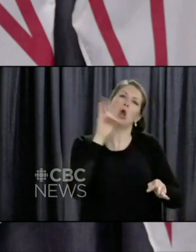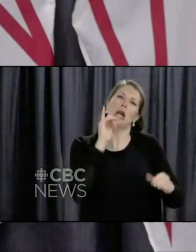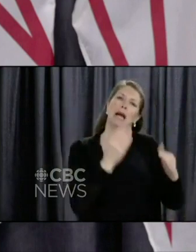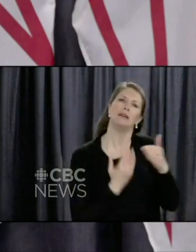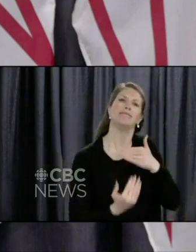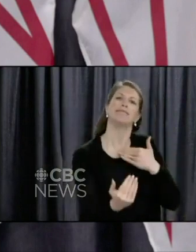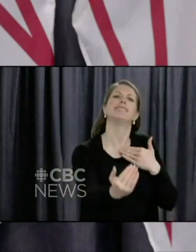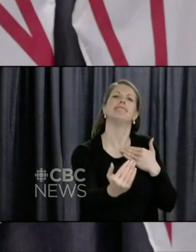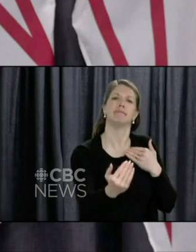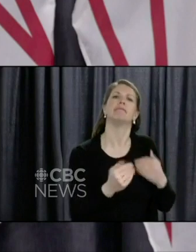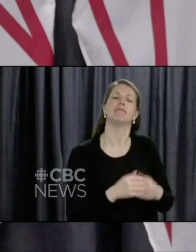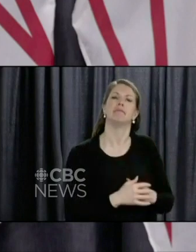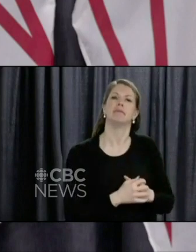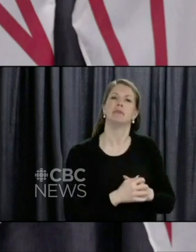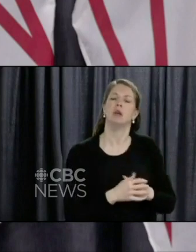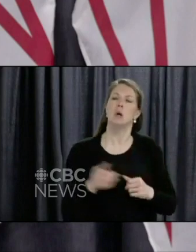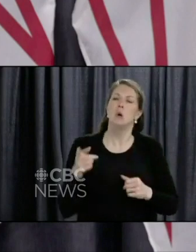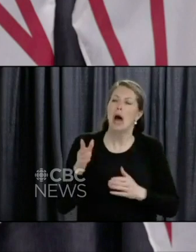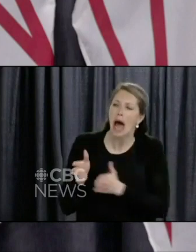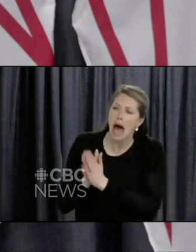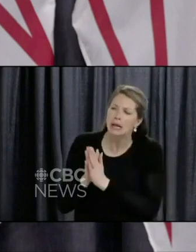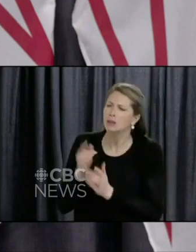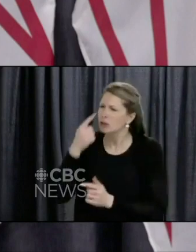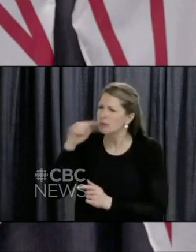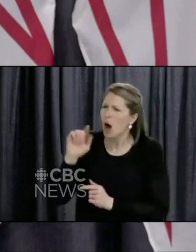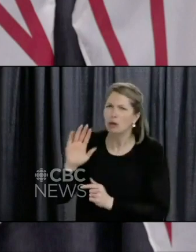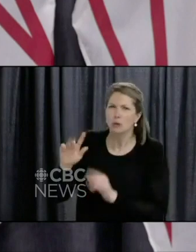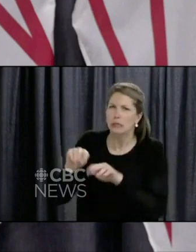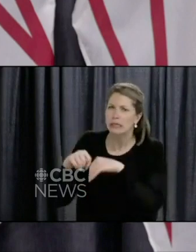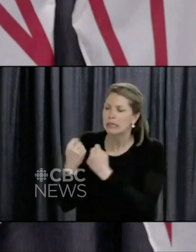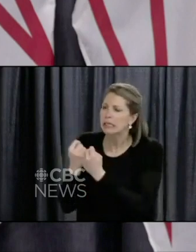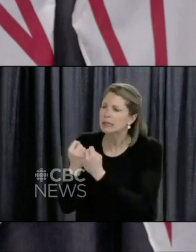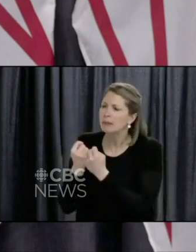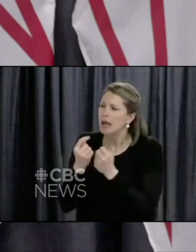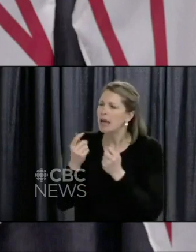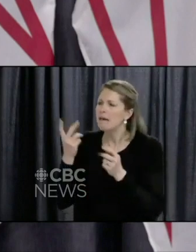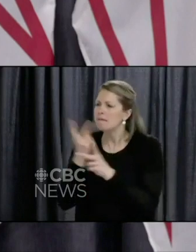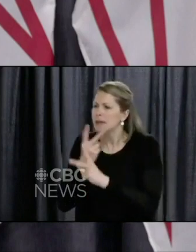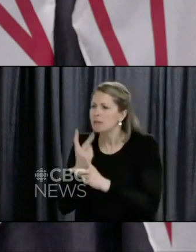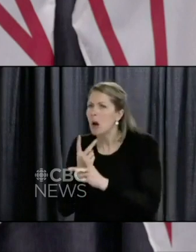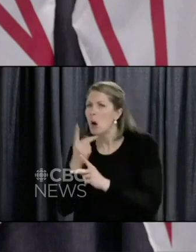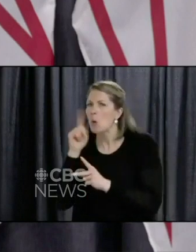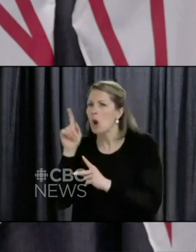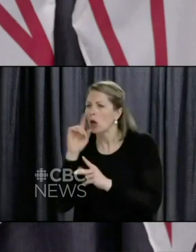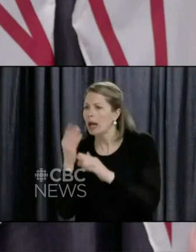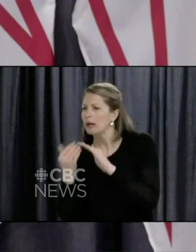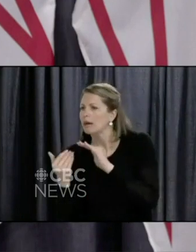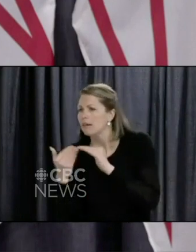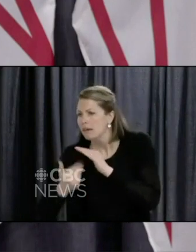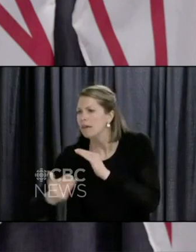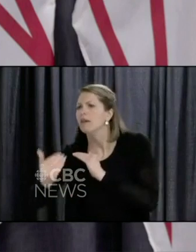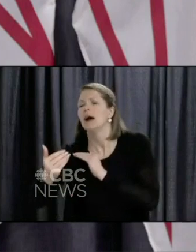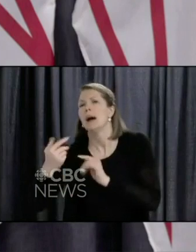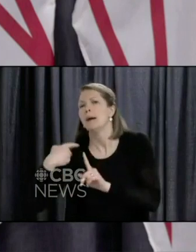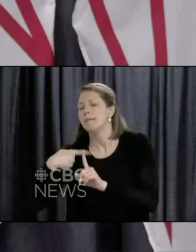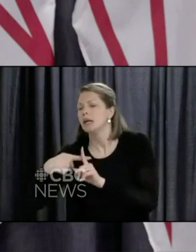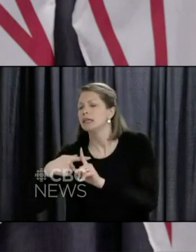together a team to help inform our healthcare planning for COVID-19 pandemic in our